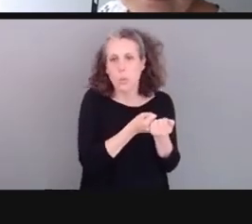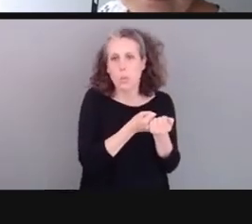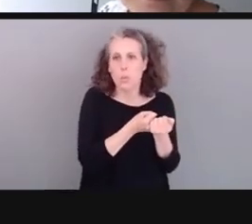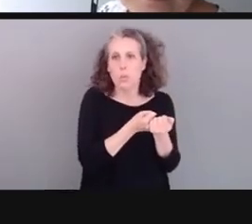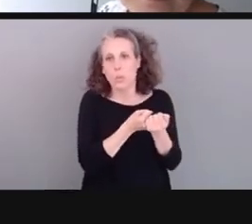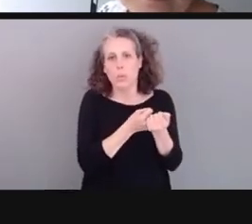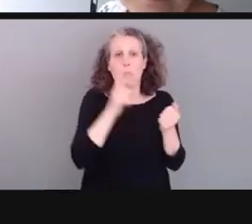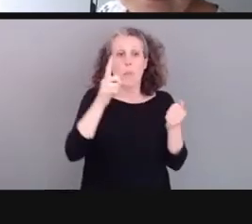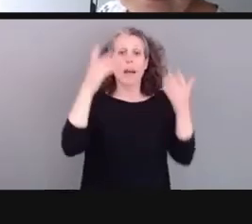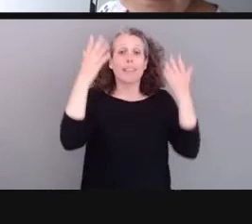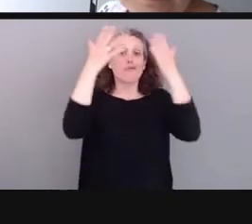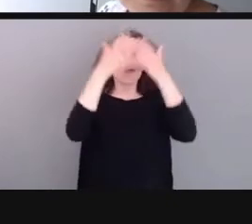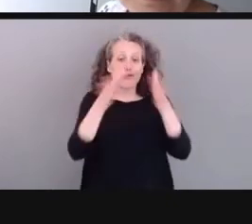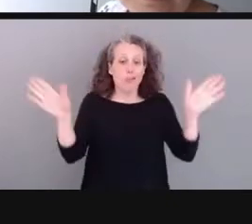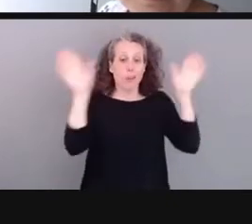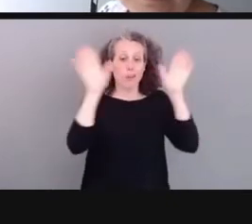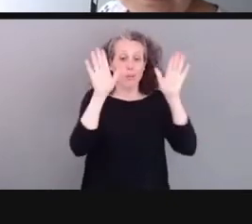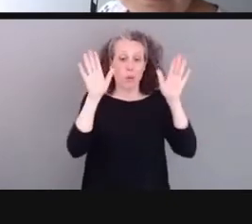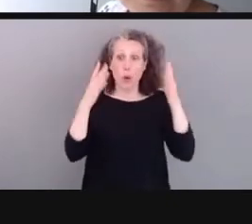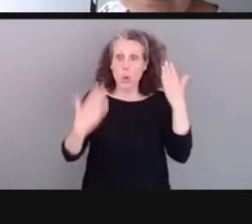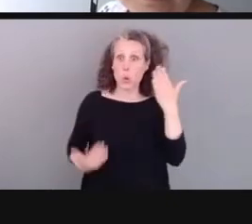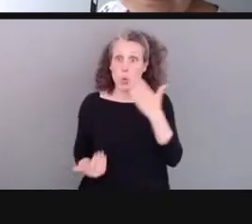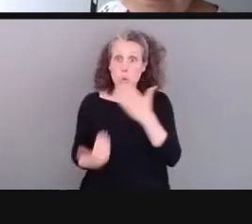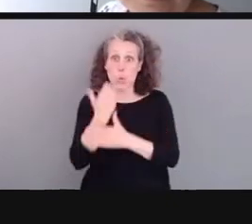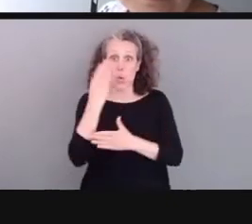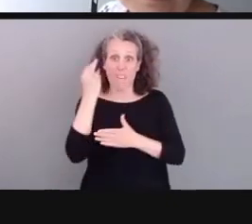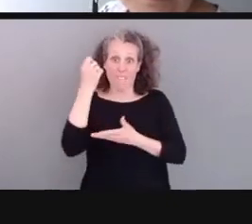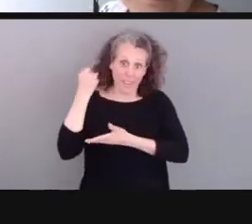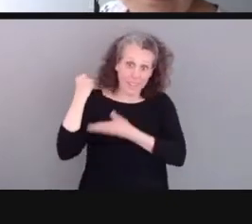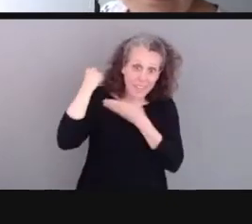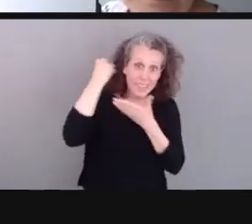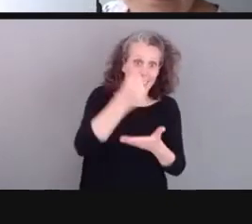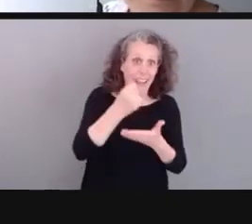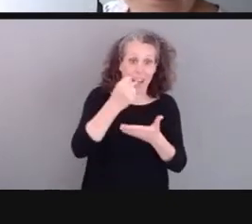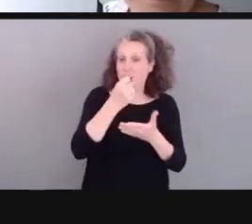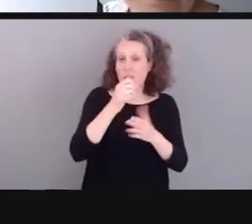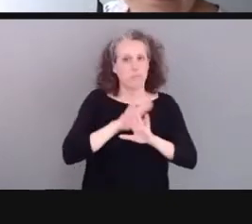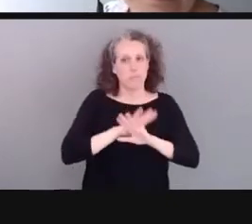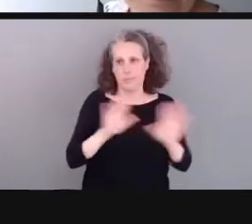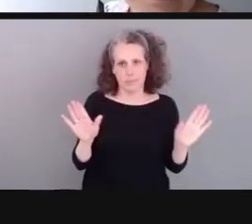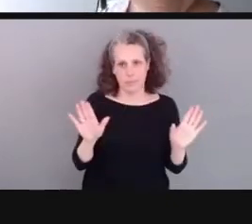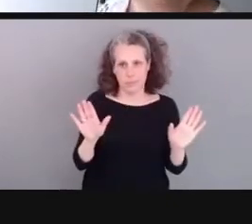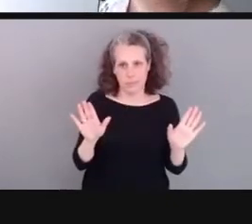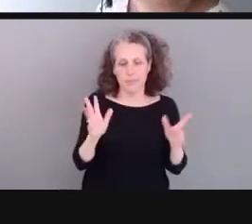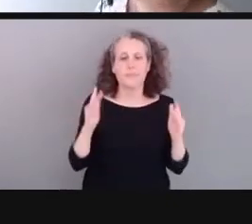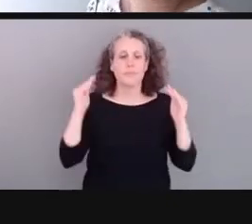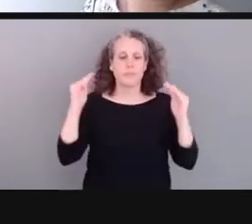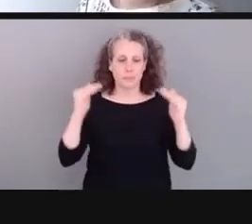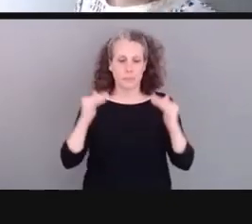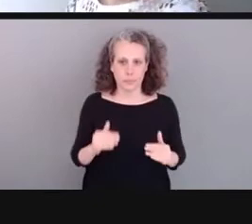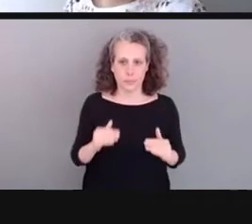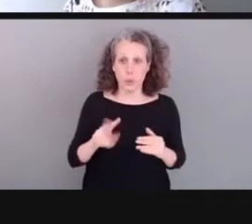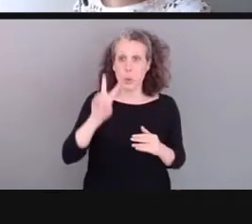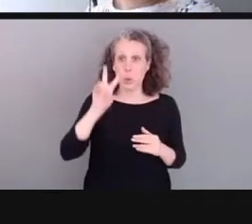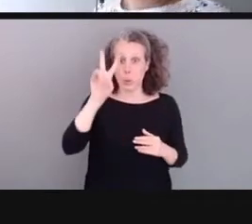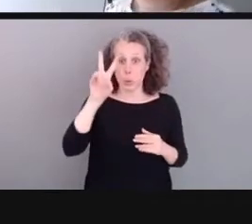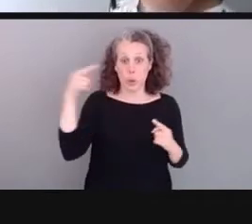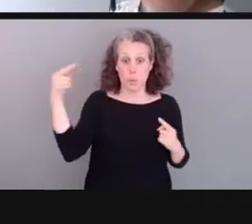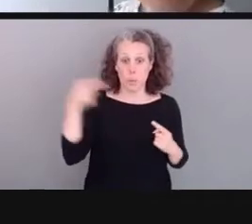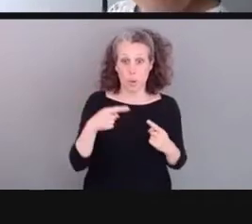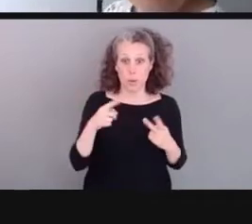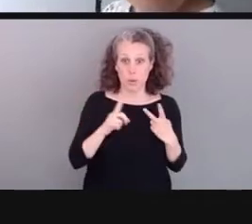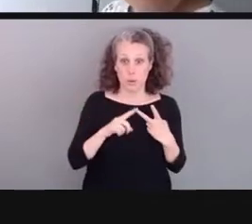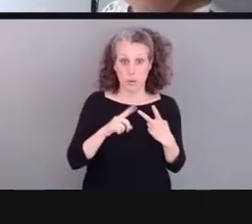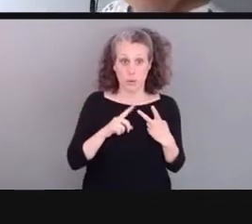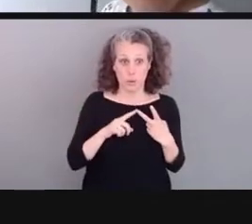in principle, no big new funding is announced in this communication. A second point to be highlighted is the